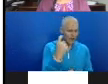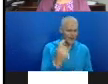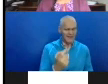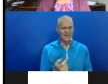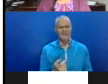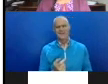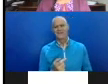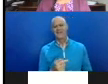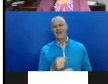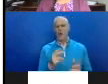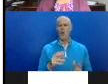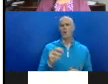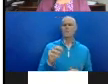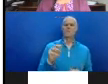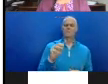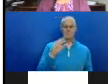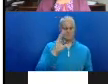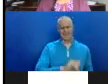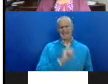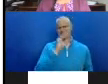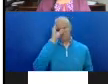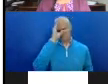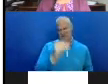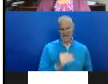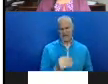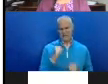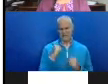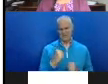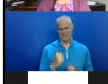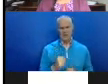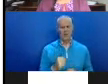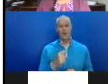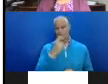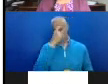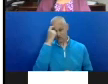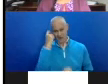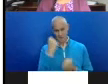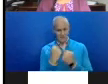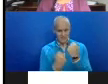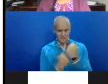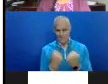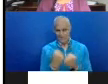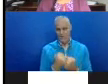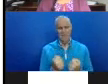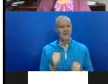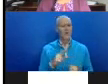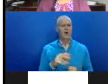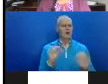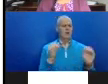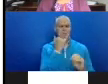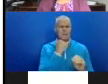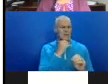ideas around masculinity and trauma kind of ends up supporting each other, or no mistakes or